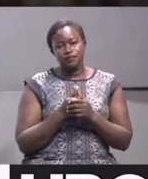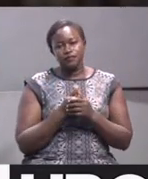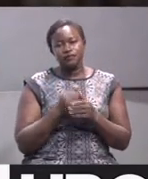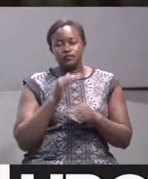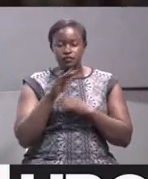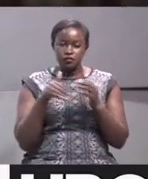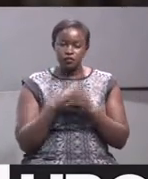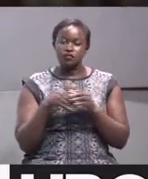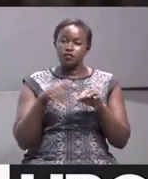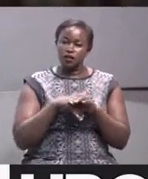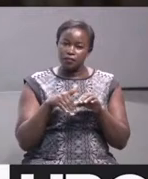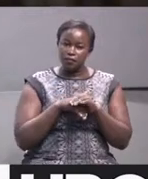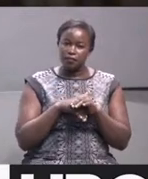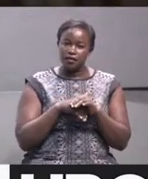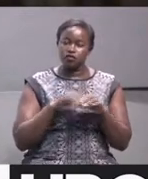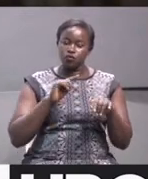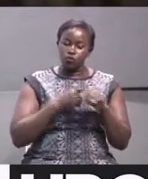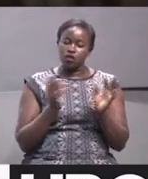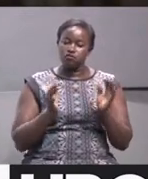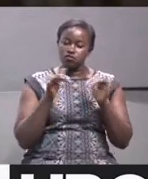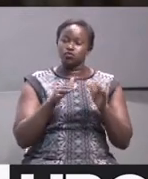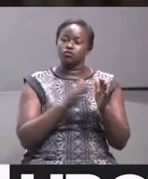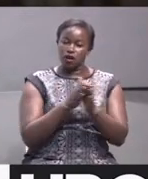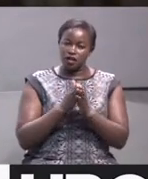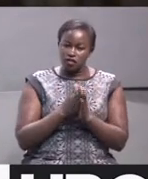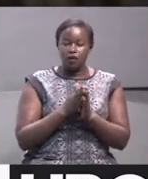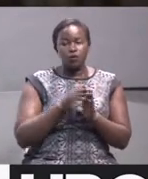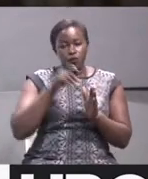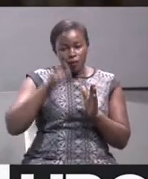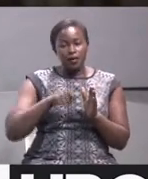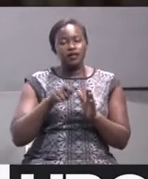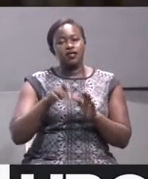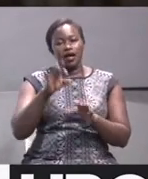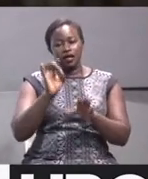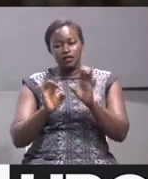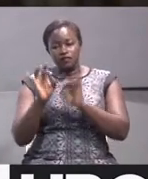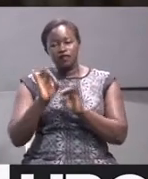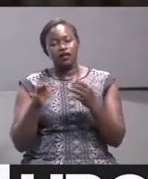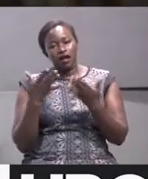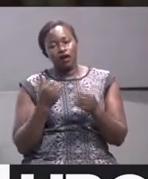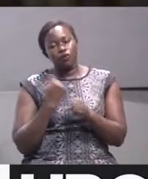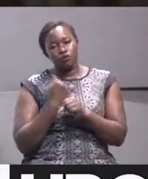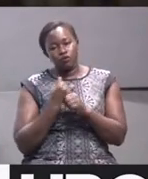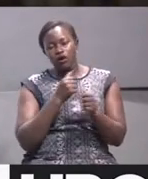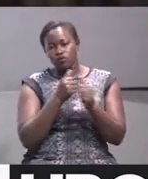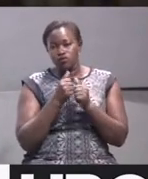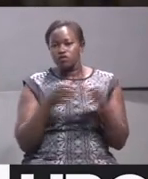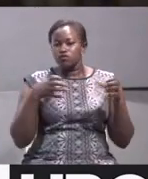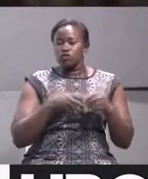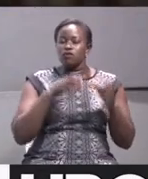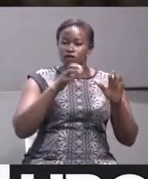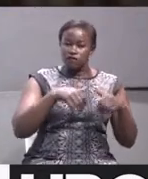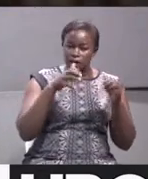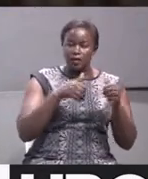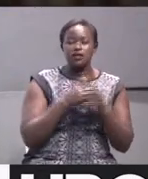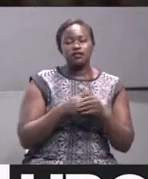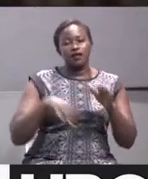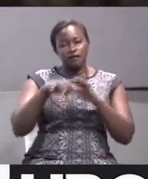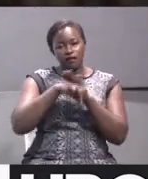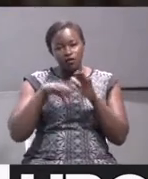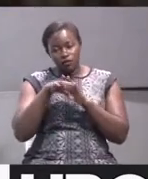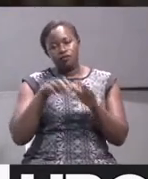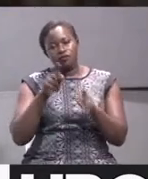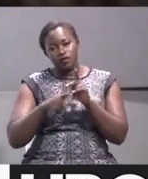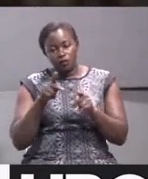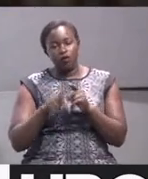the members, when they come together, we should be able to identify how to work with the farmers, the environmentalists, the